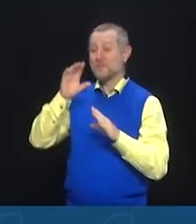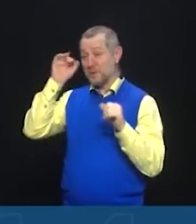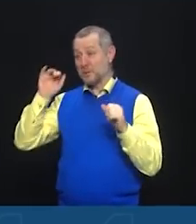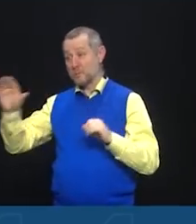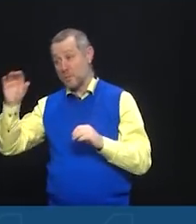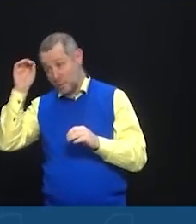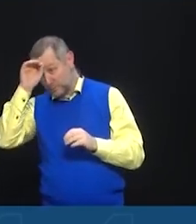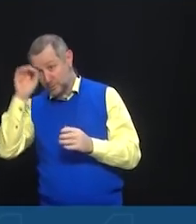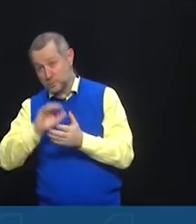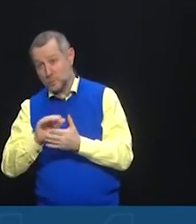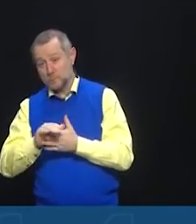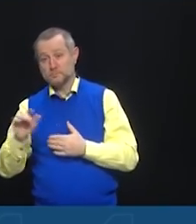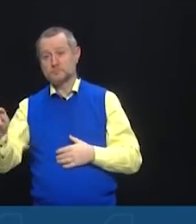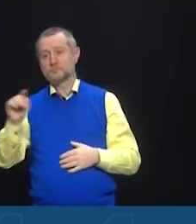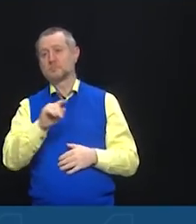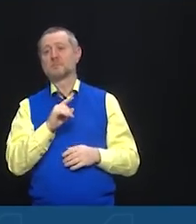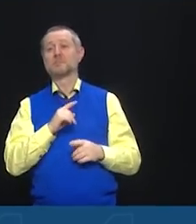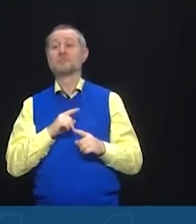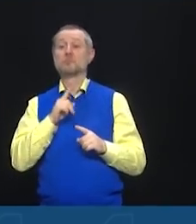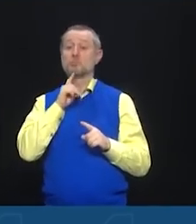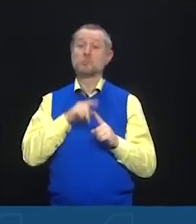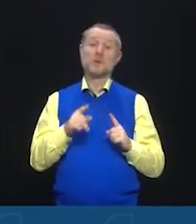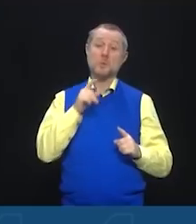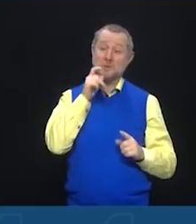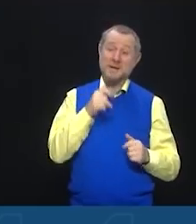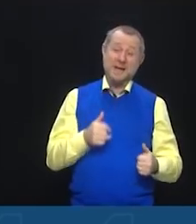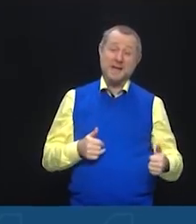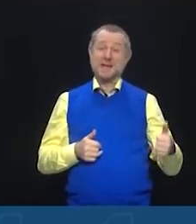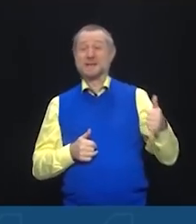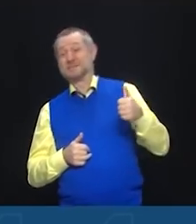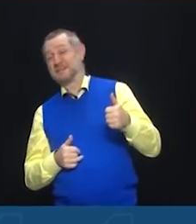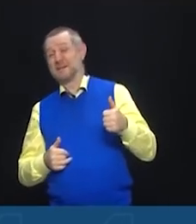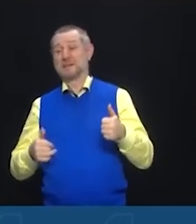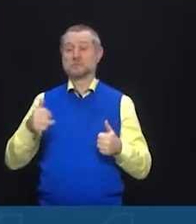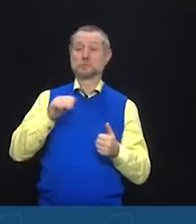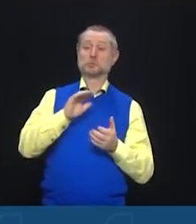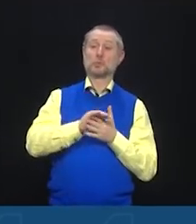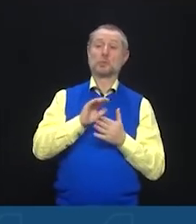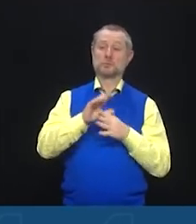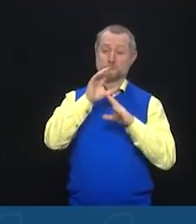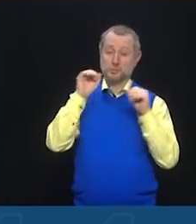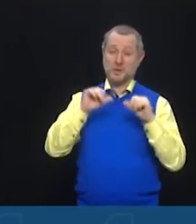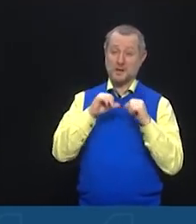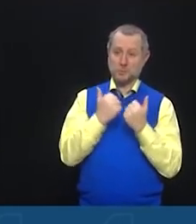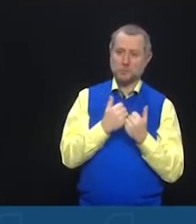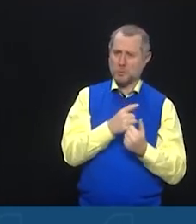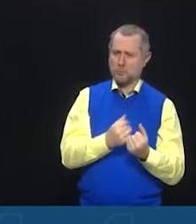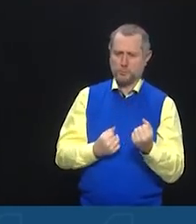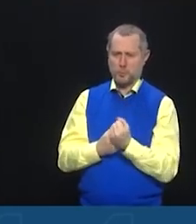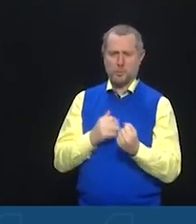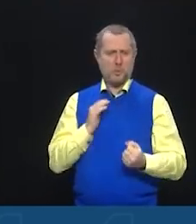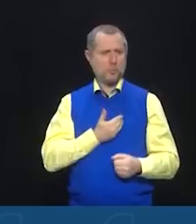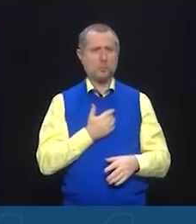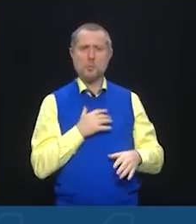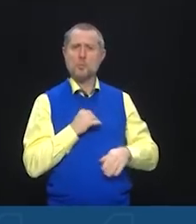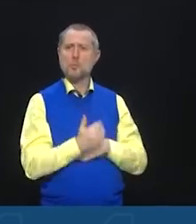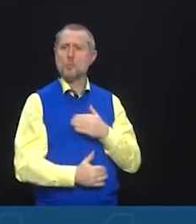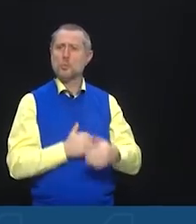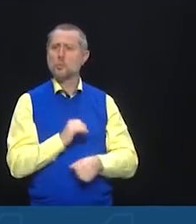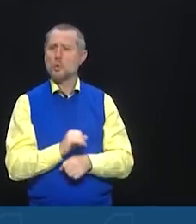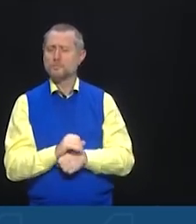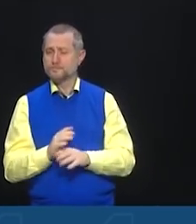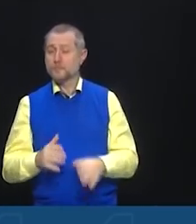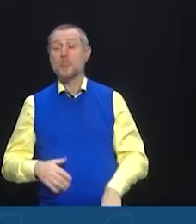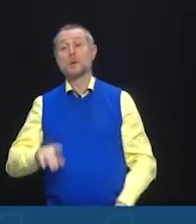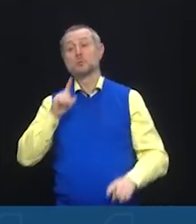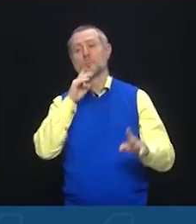entire School Superintendents Association for the state of New York supports what we're doing. Governor, coming out of the pandemic, some people